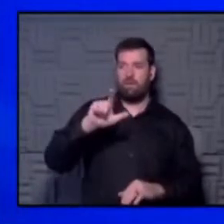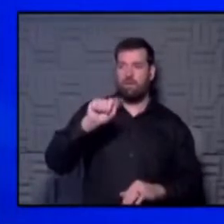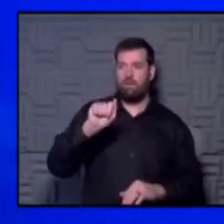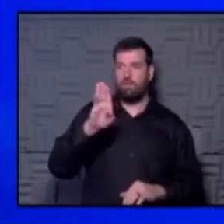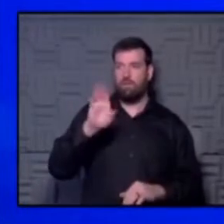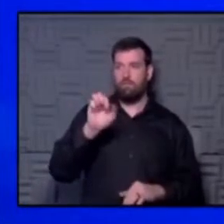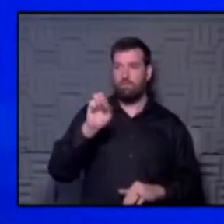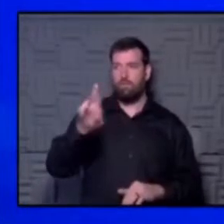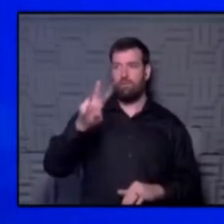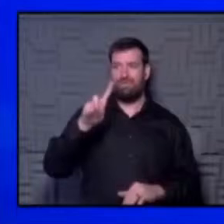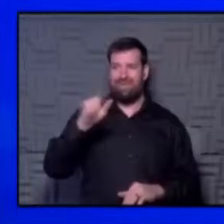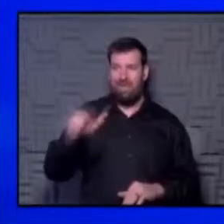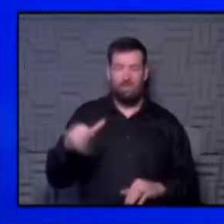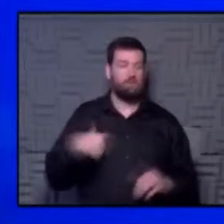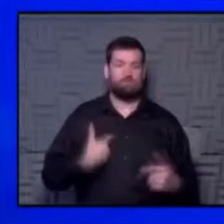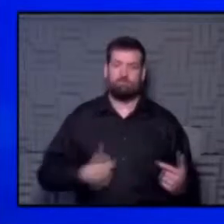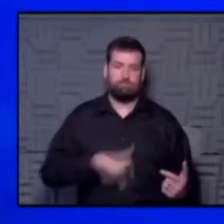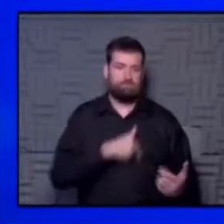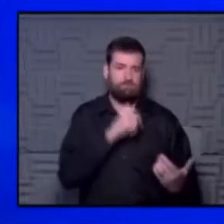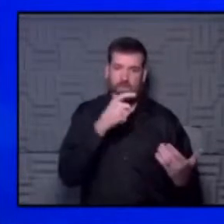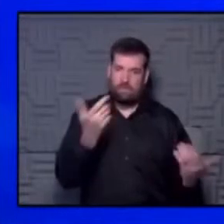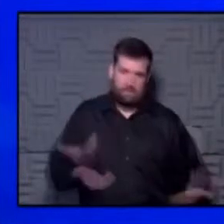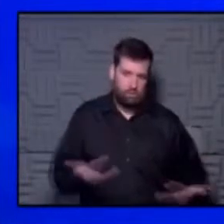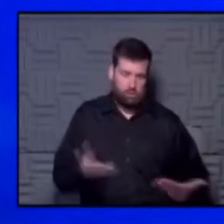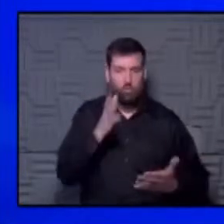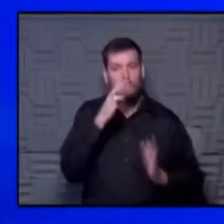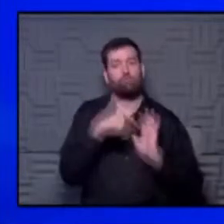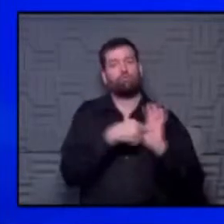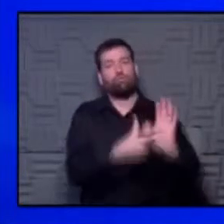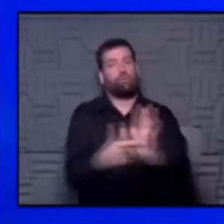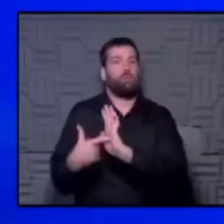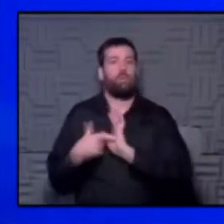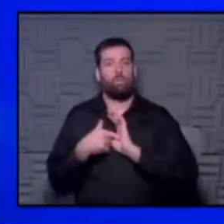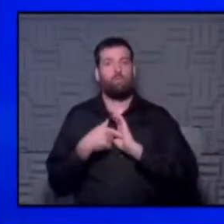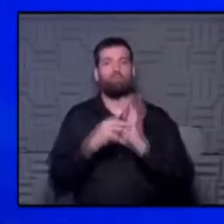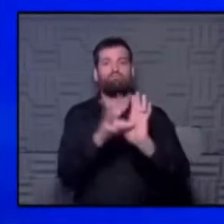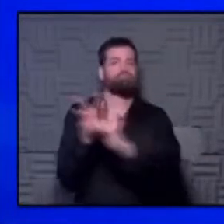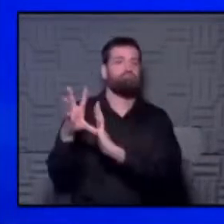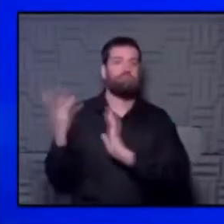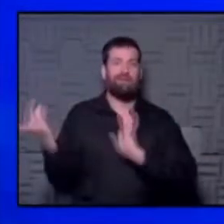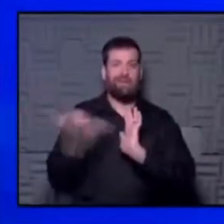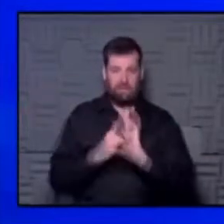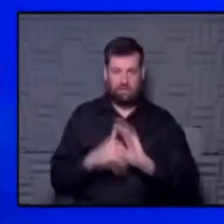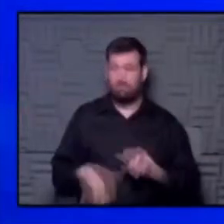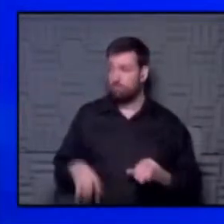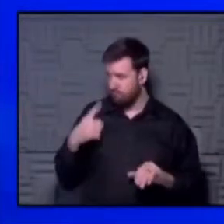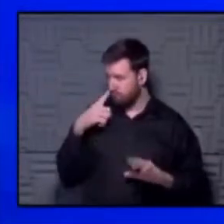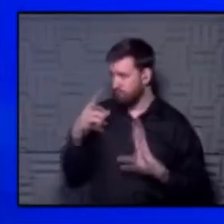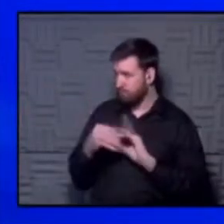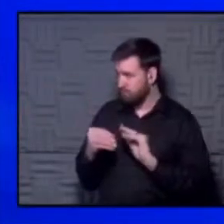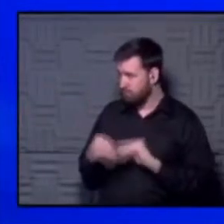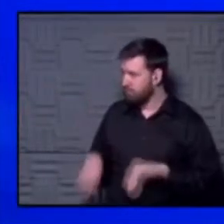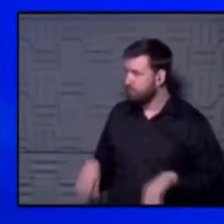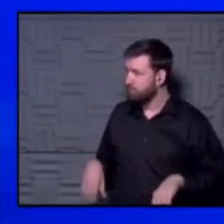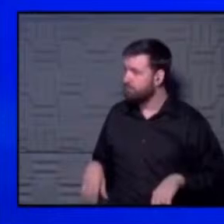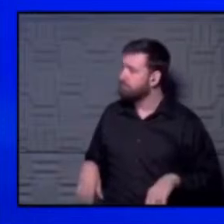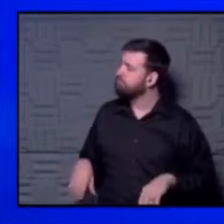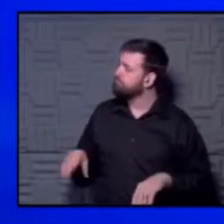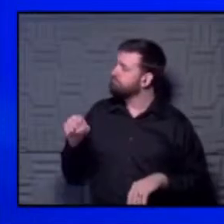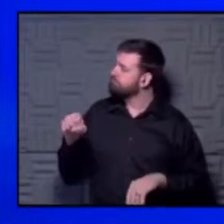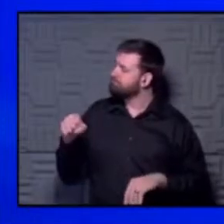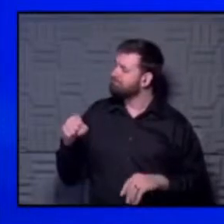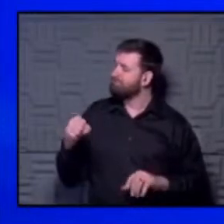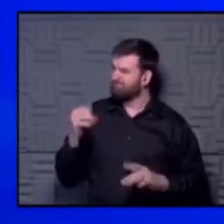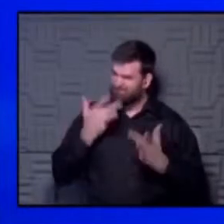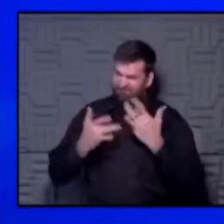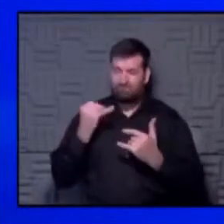because we won't be here, but we are going to show that again. But can you talk to that? Yeah, I think it's dire if we don't